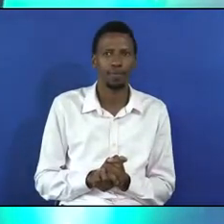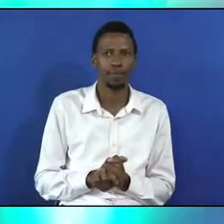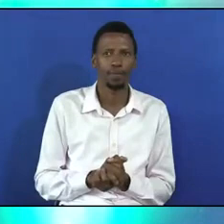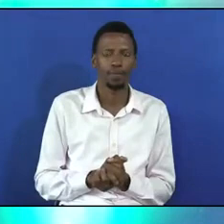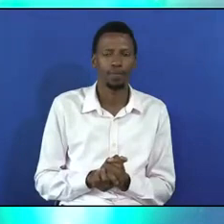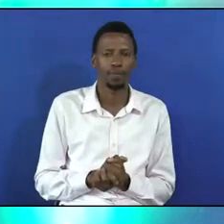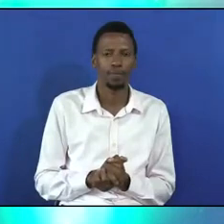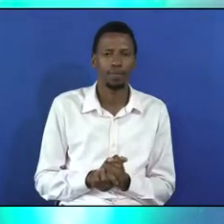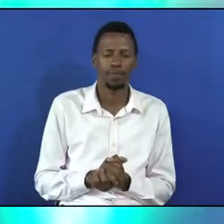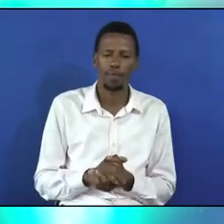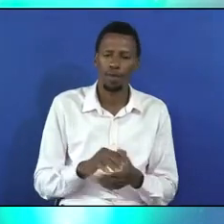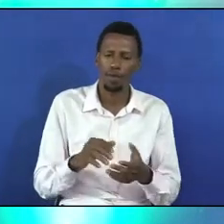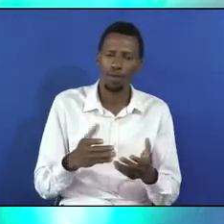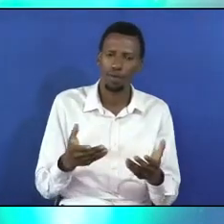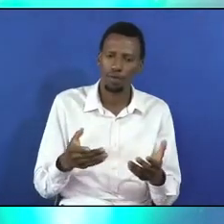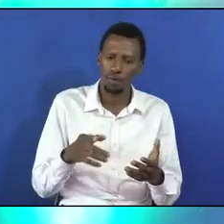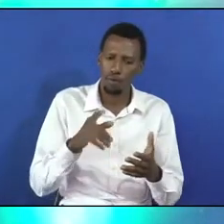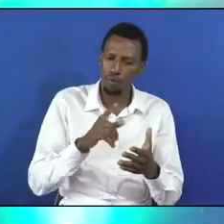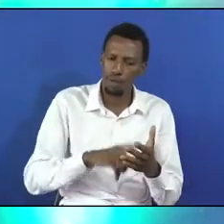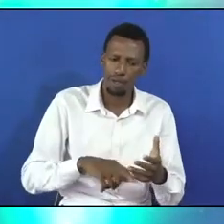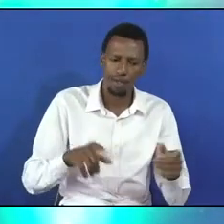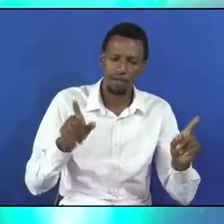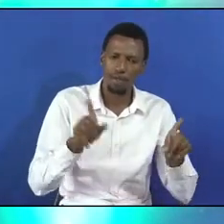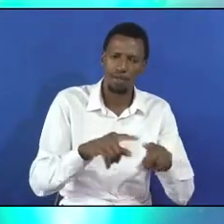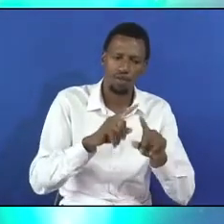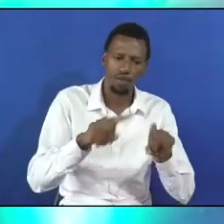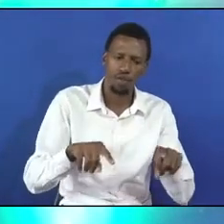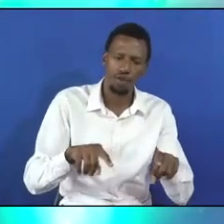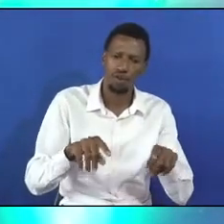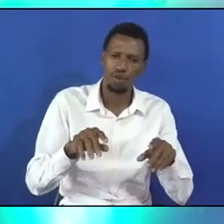What went wrong?